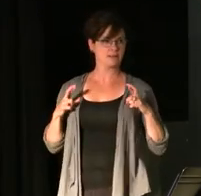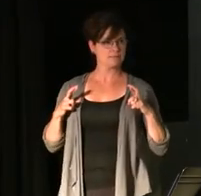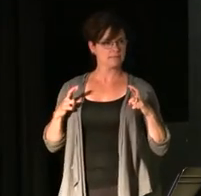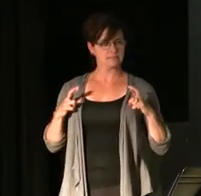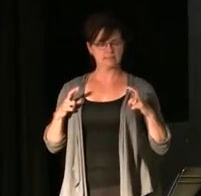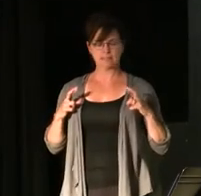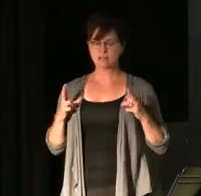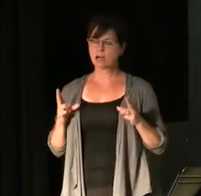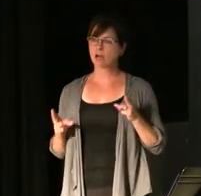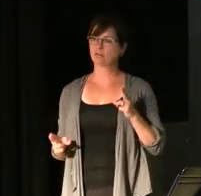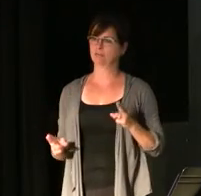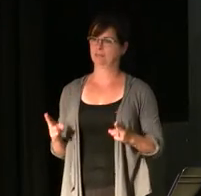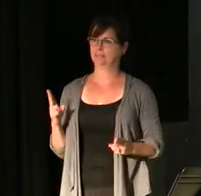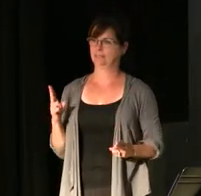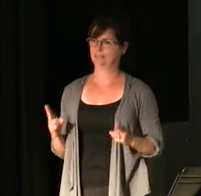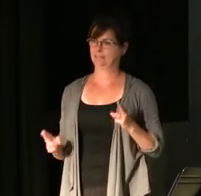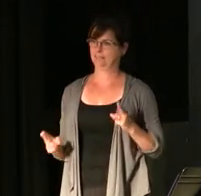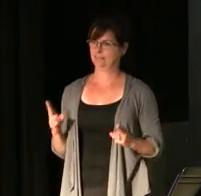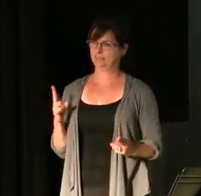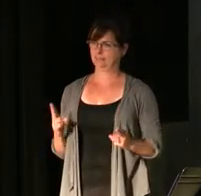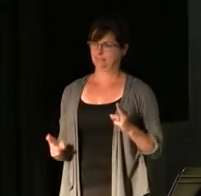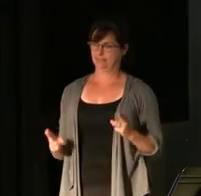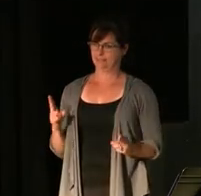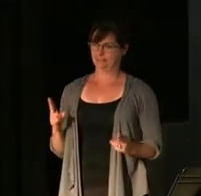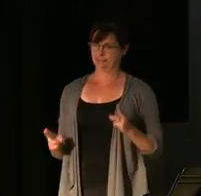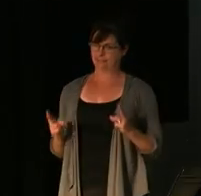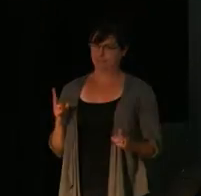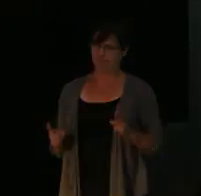Retirement can't come soon enough.